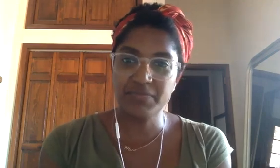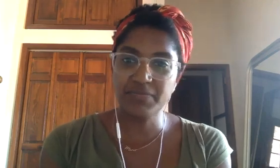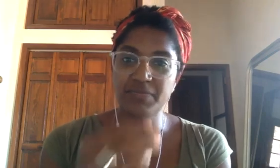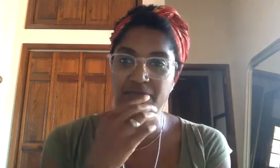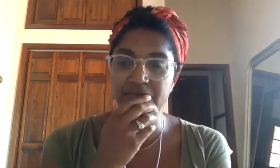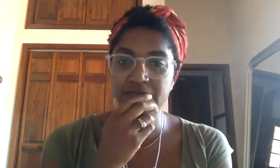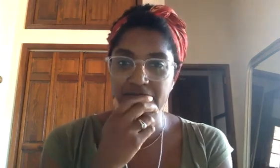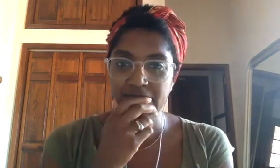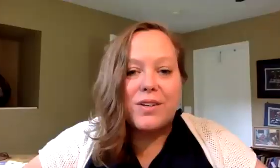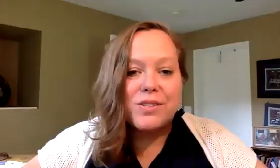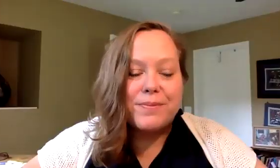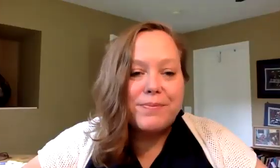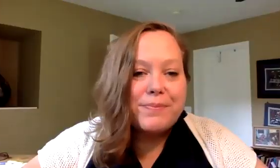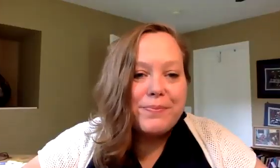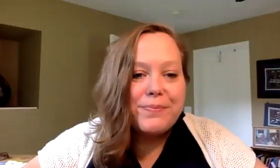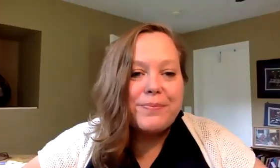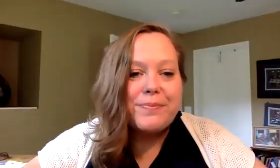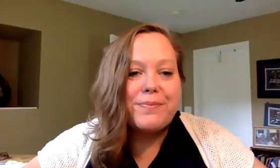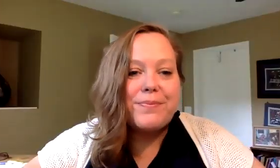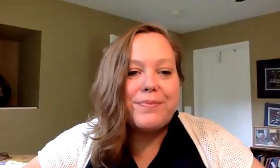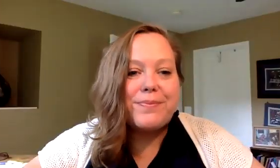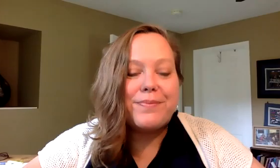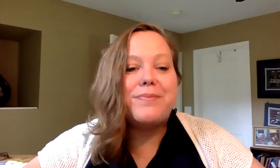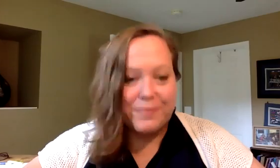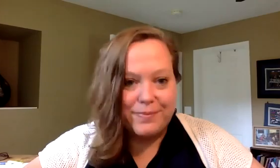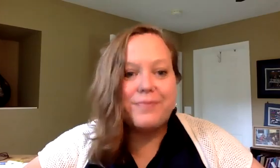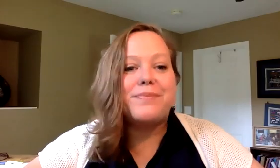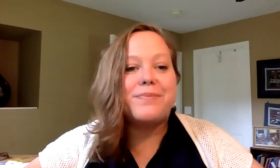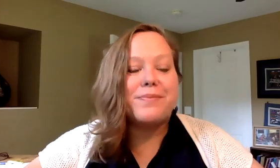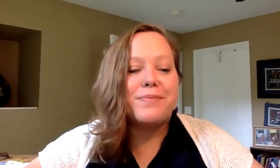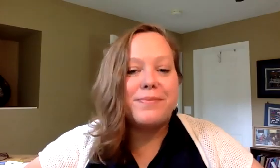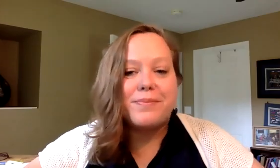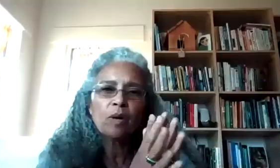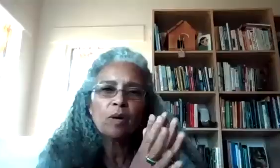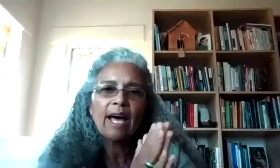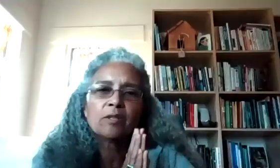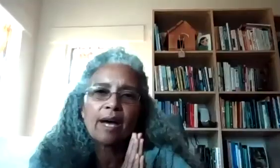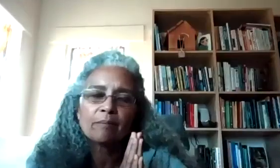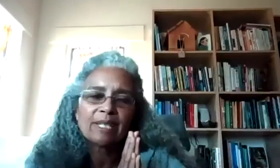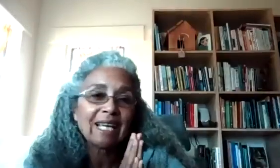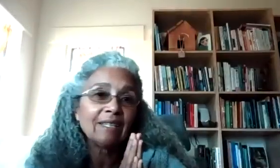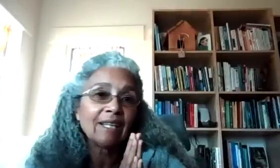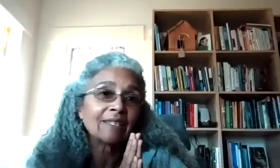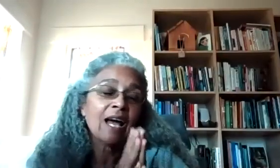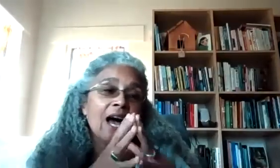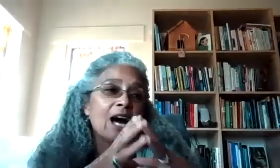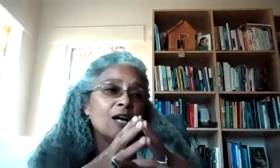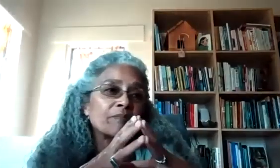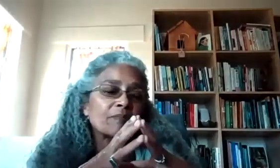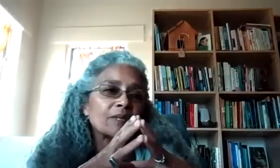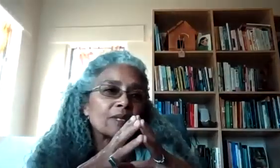Thank you. Anyone else? Yes, and I'd like to add to that by saying